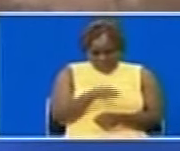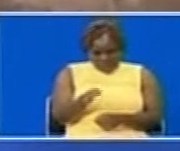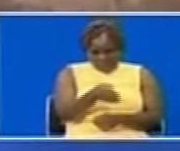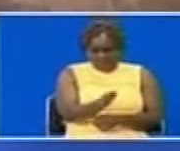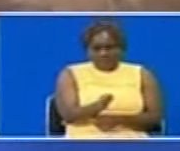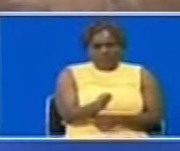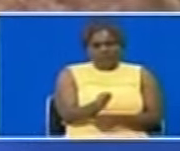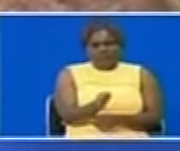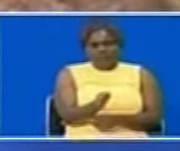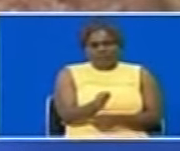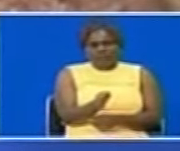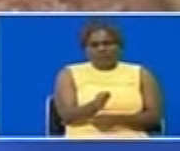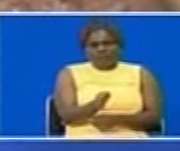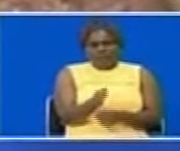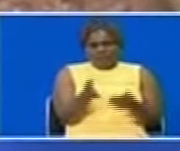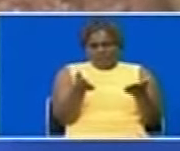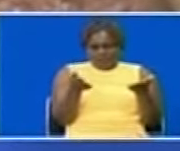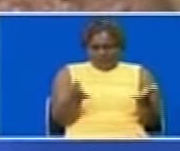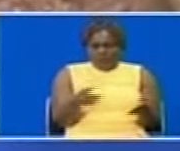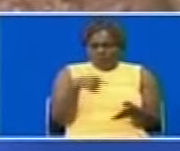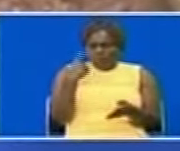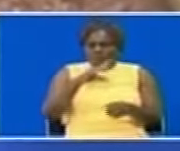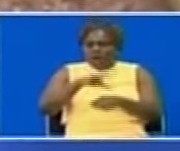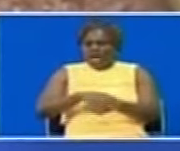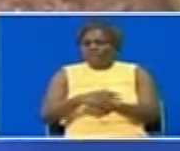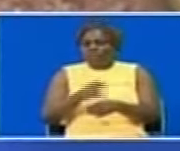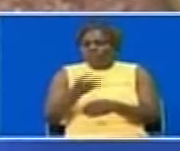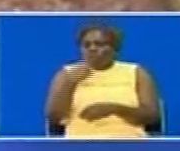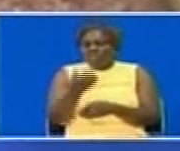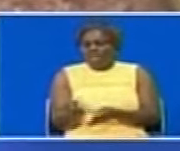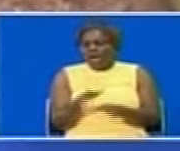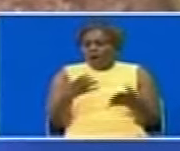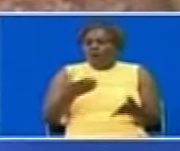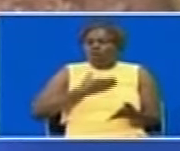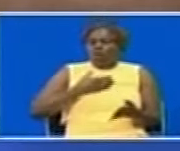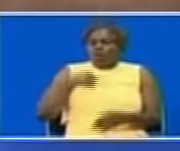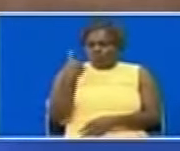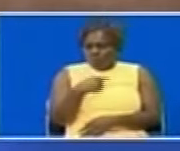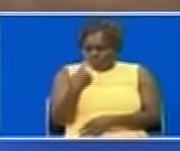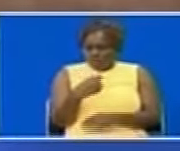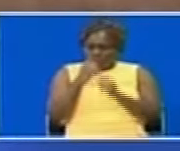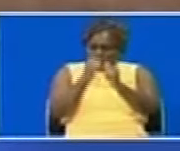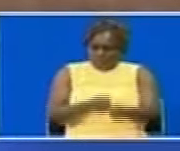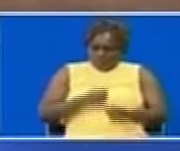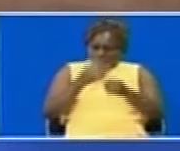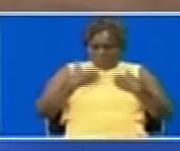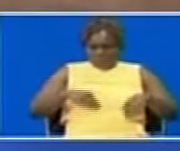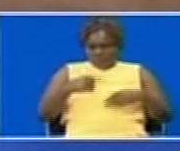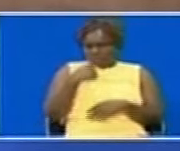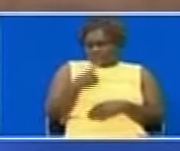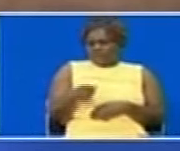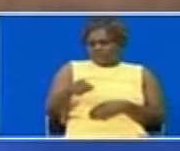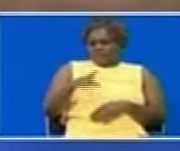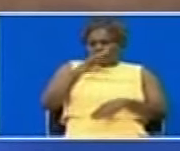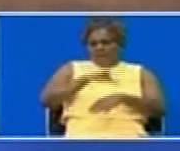Amboseli-Kyulu ecosystem. It's no longer a question of who found who here or who owns this land. Farmers who settled here say they bought